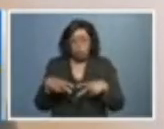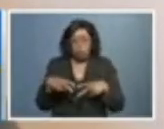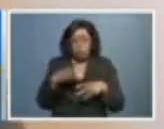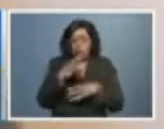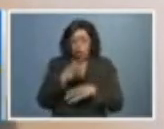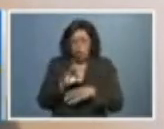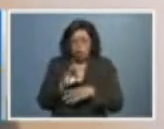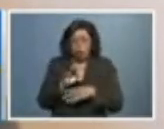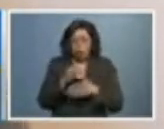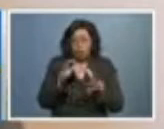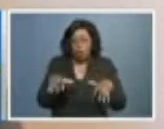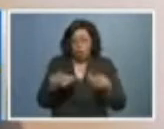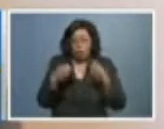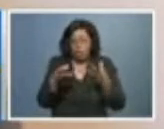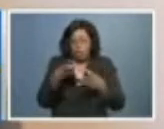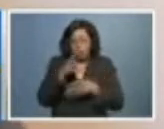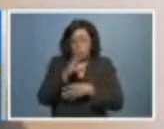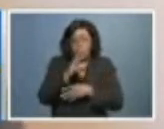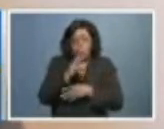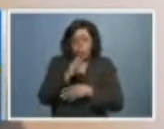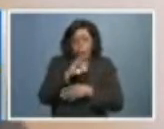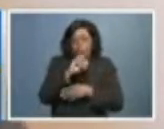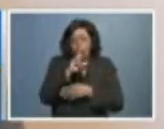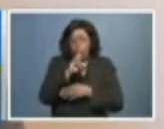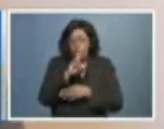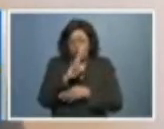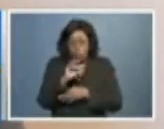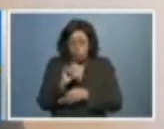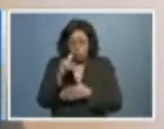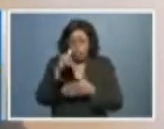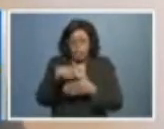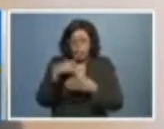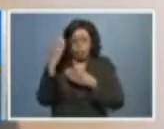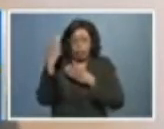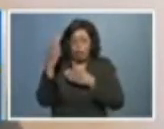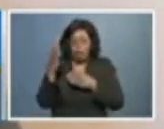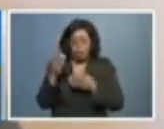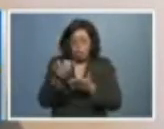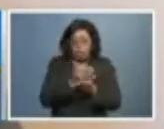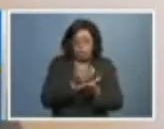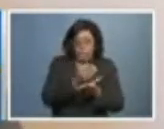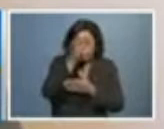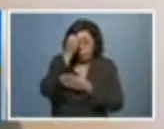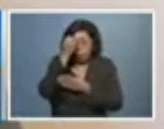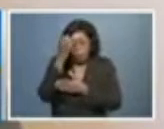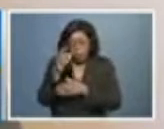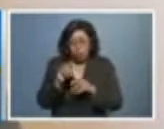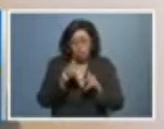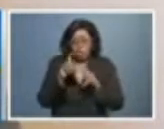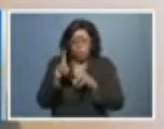mercury are in the country. So it was gathering data, issuing questionnaires, trying to get a handle